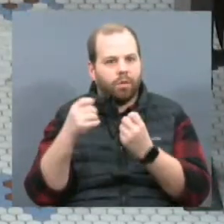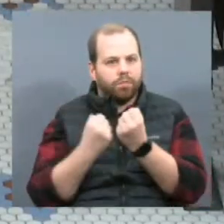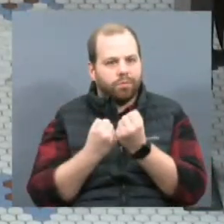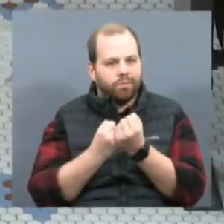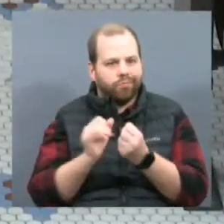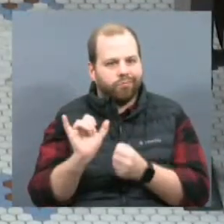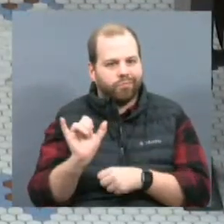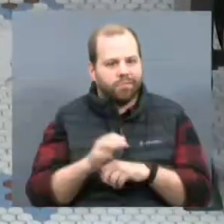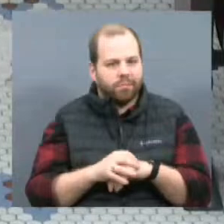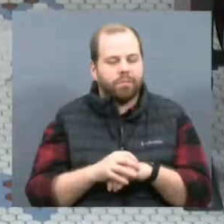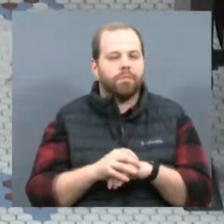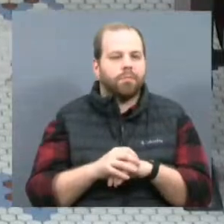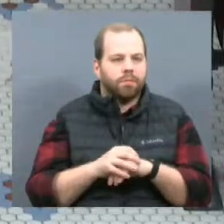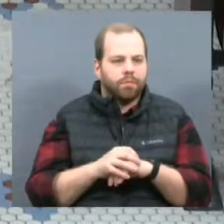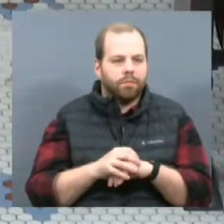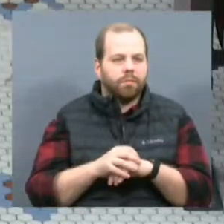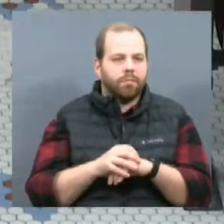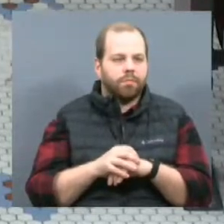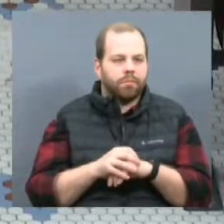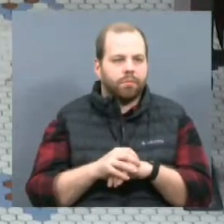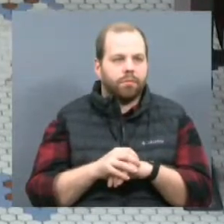support. And